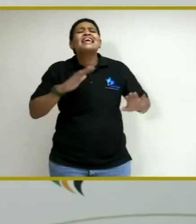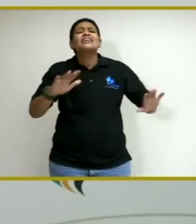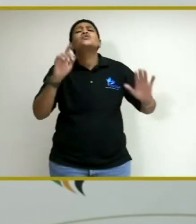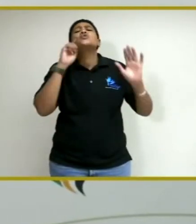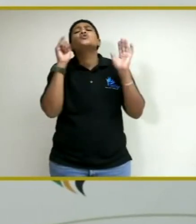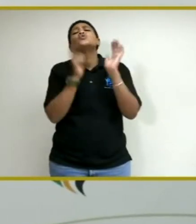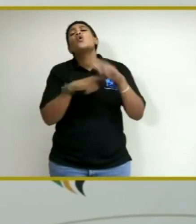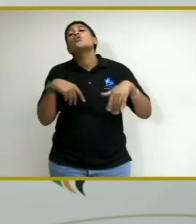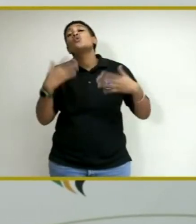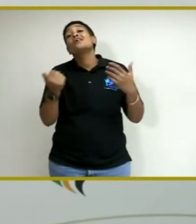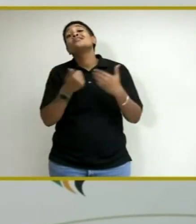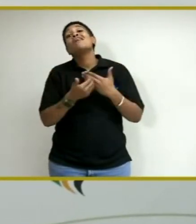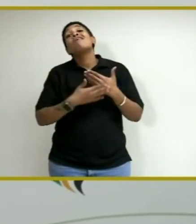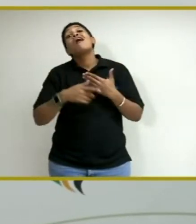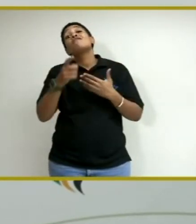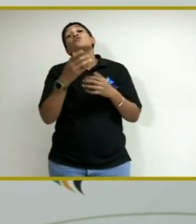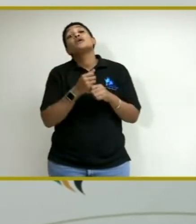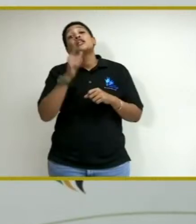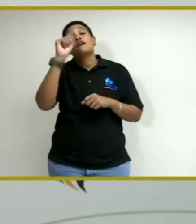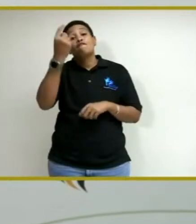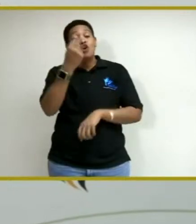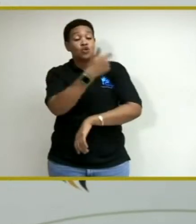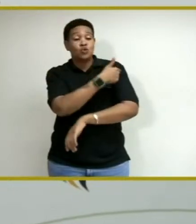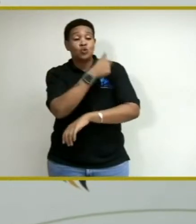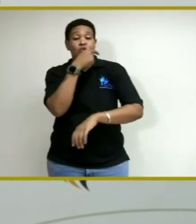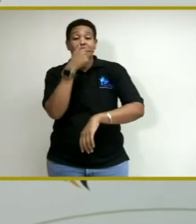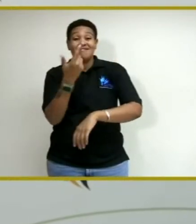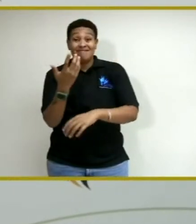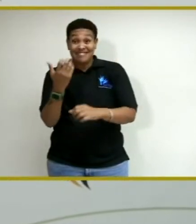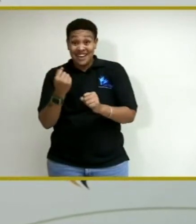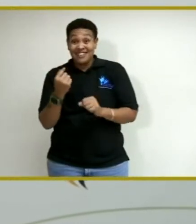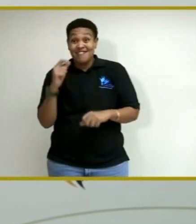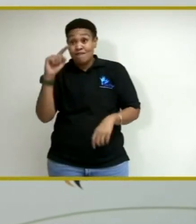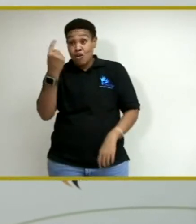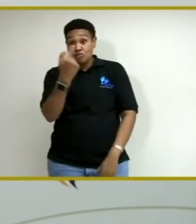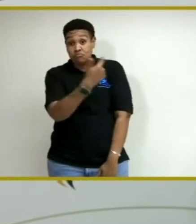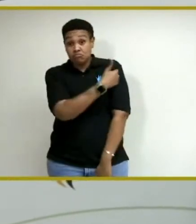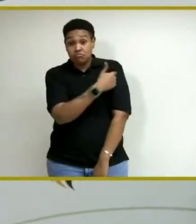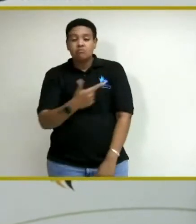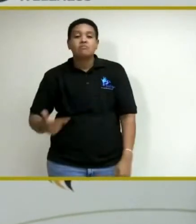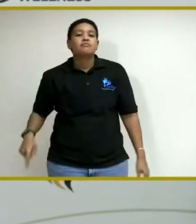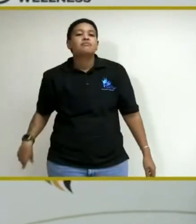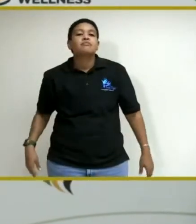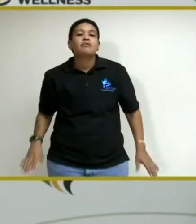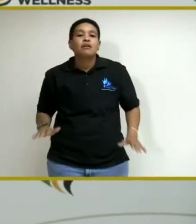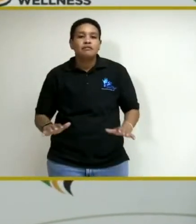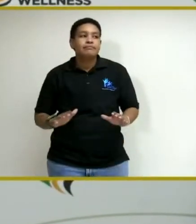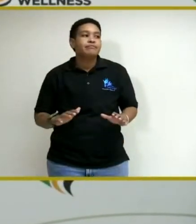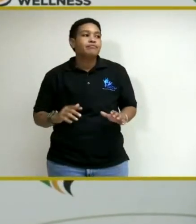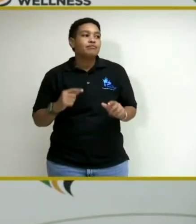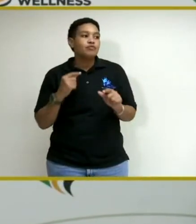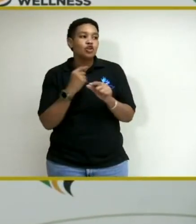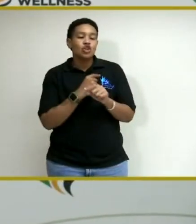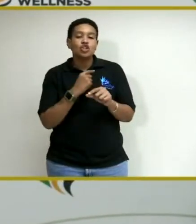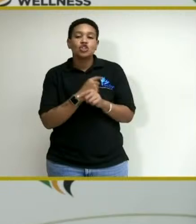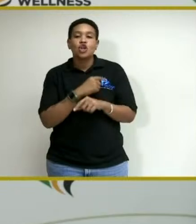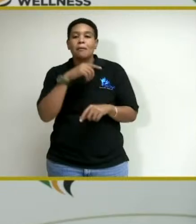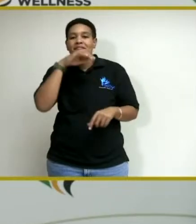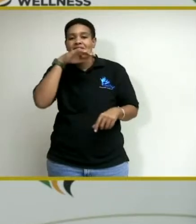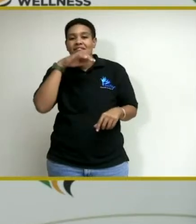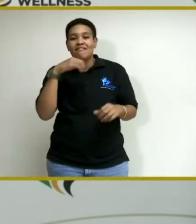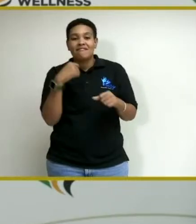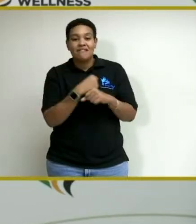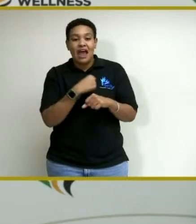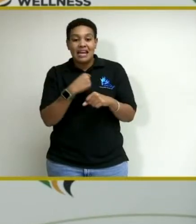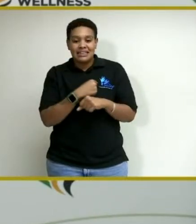note that after you get the first dose of the vaccine, the germ-fighting tools, they decline